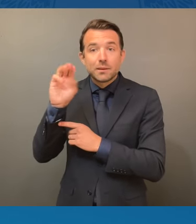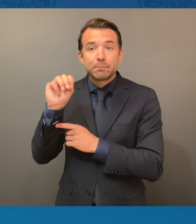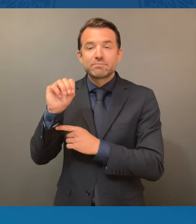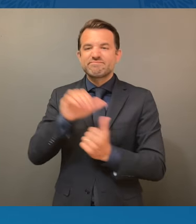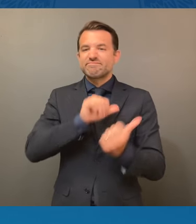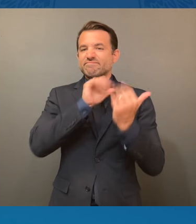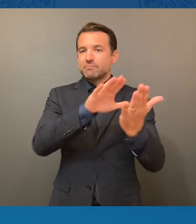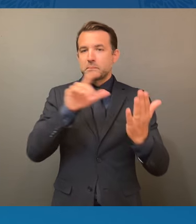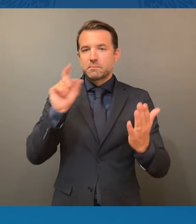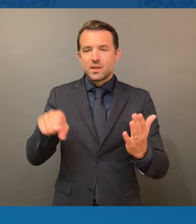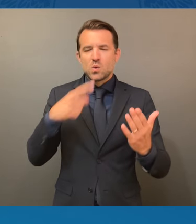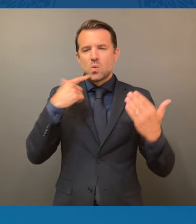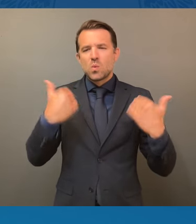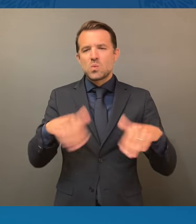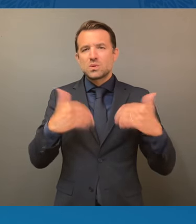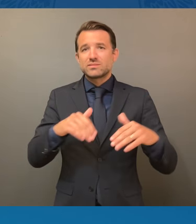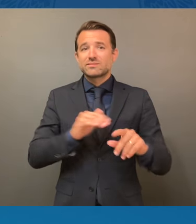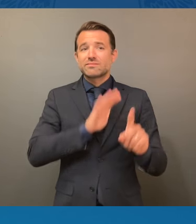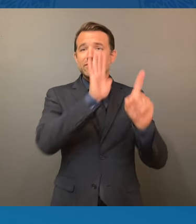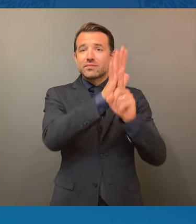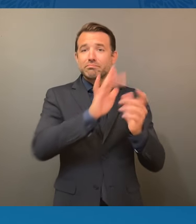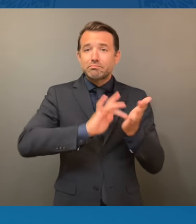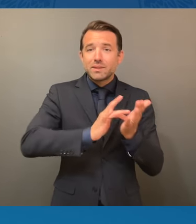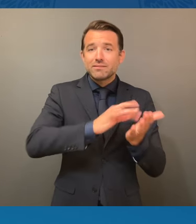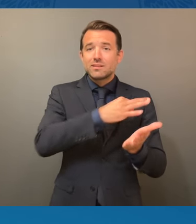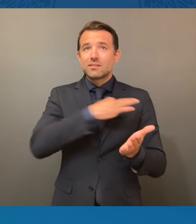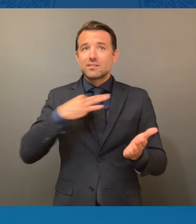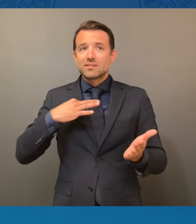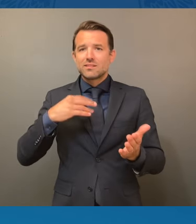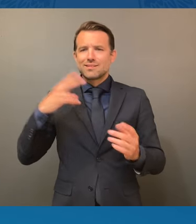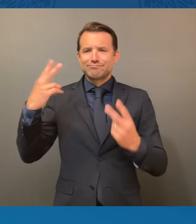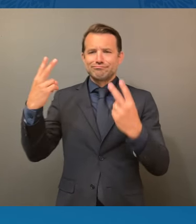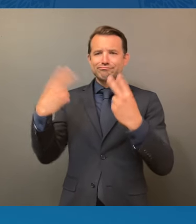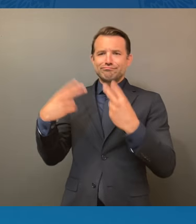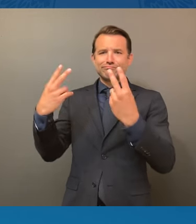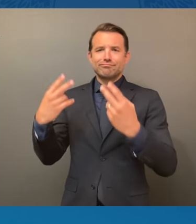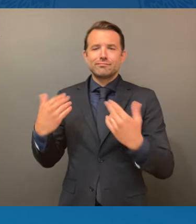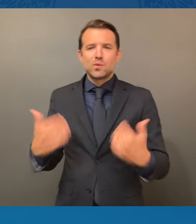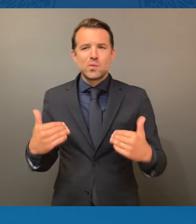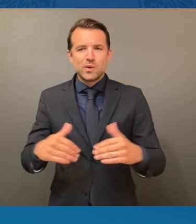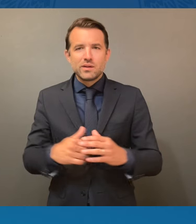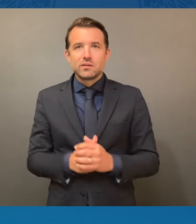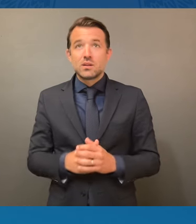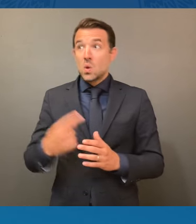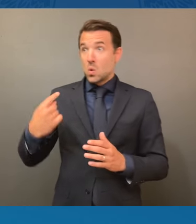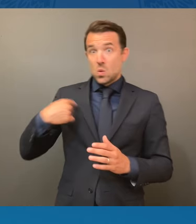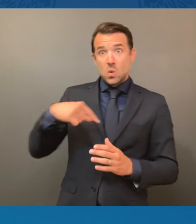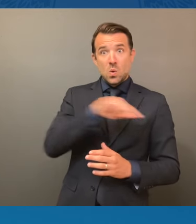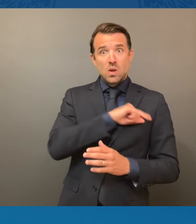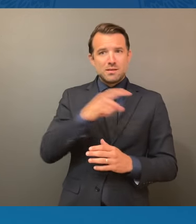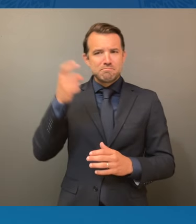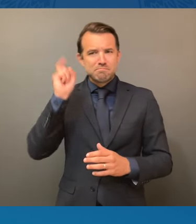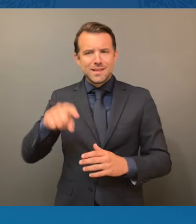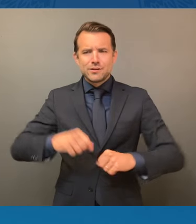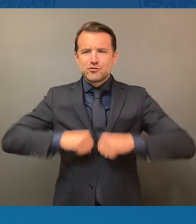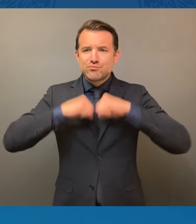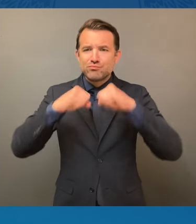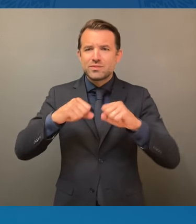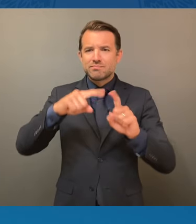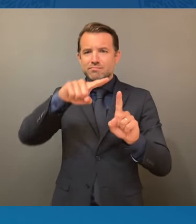and safe. Our cries to protect Black mothers have long fallen on deaf ears. But as a